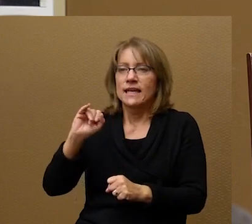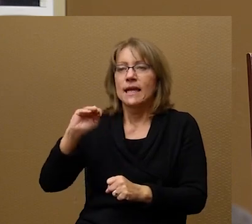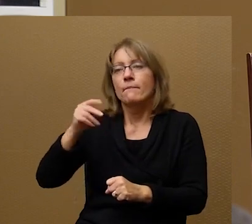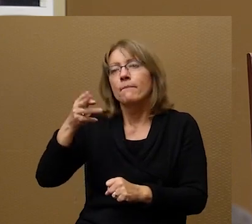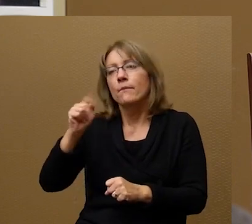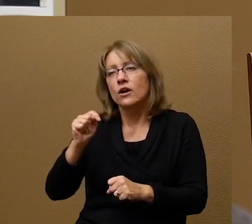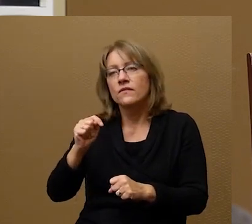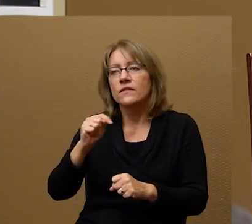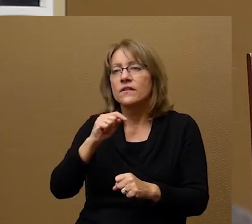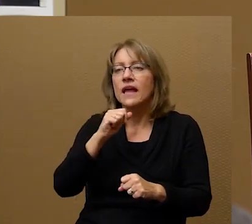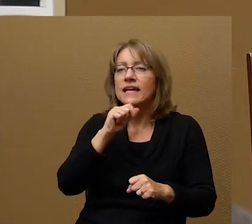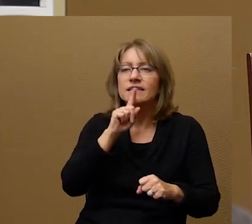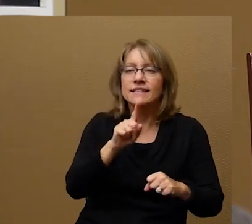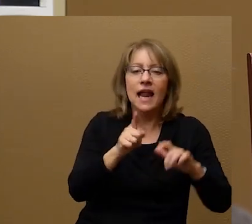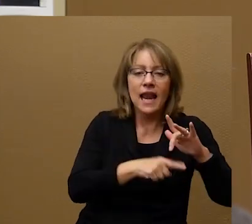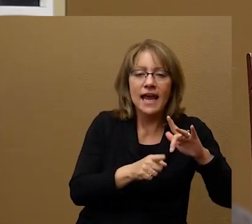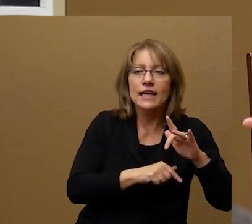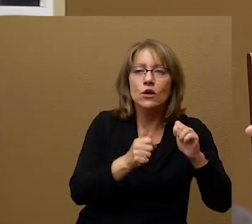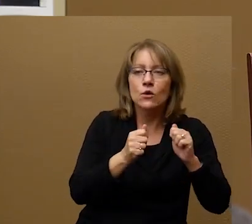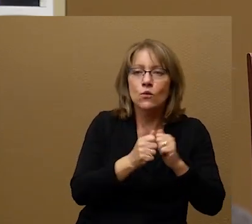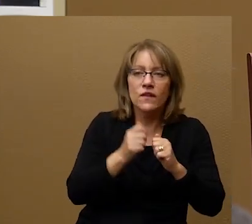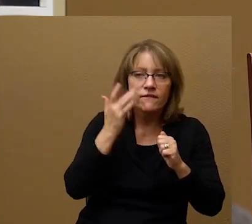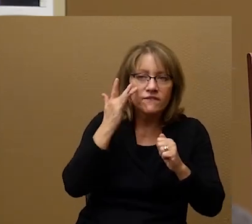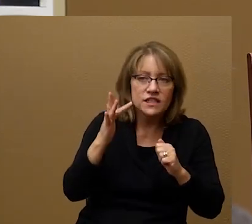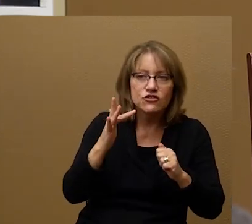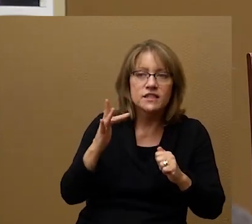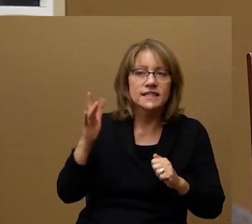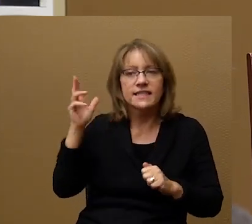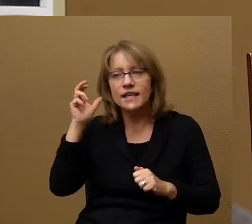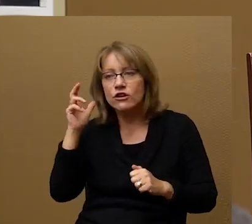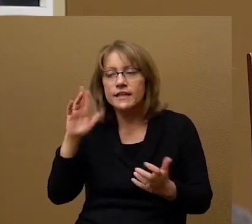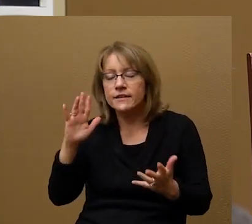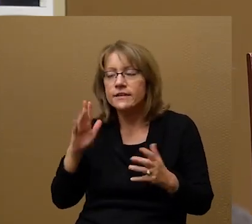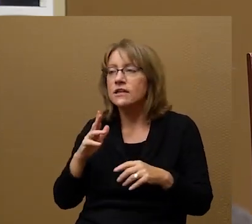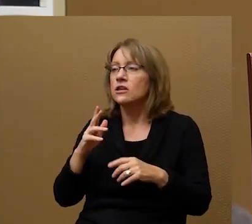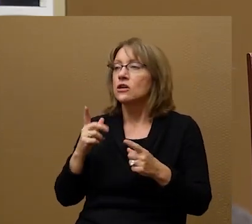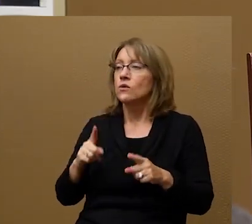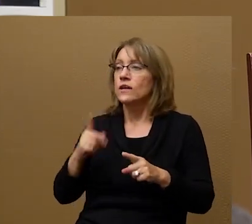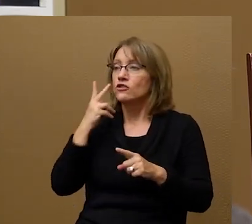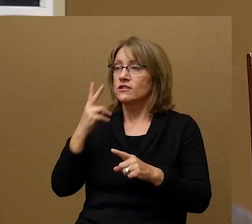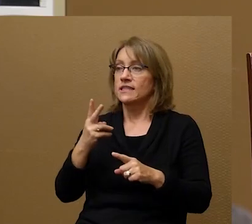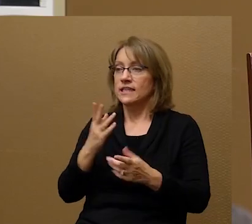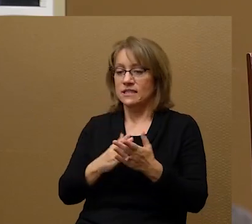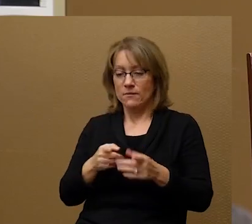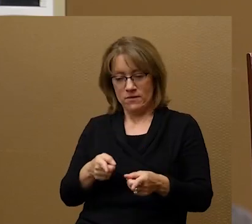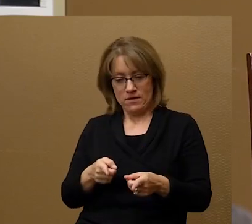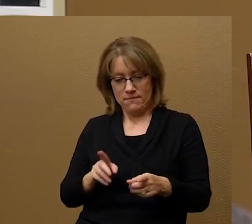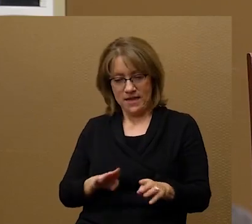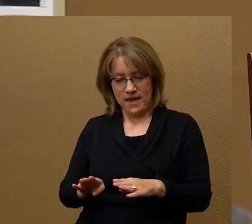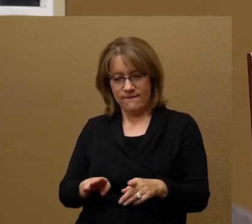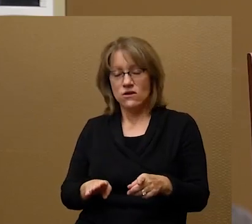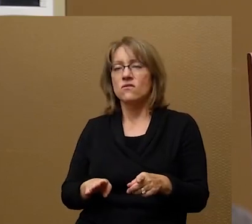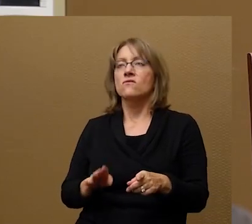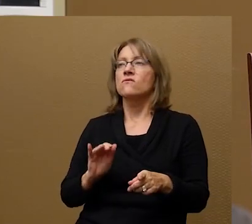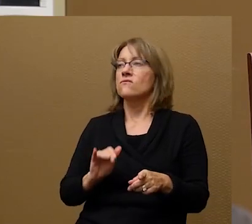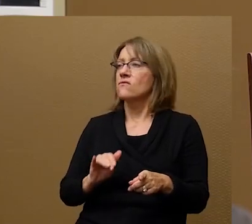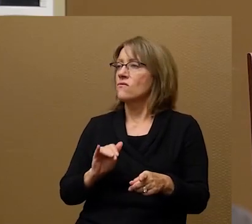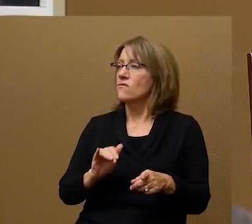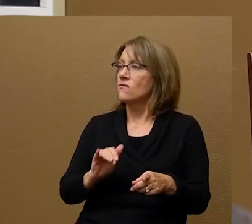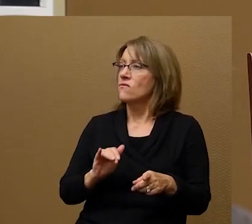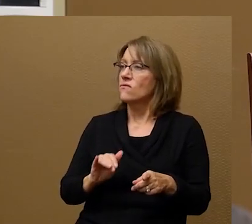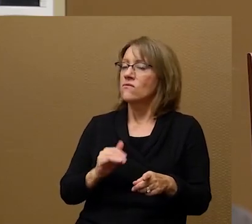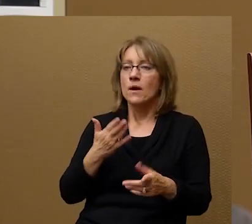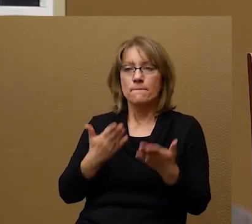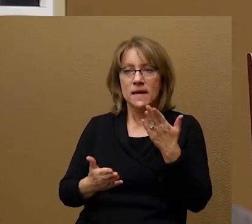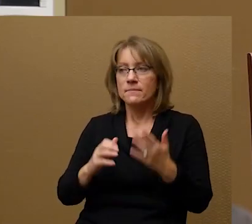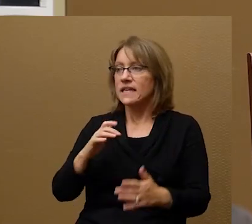not getting otherwise. So when you see some of these behaviors, think about, could it be a sensory